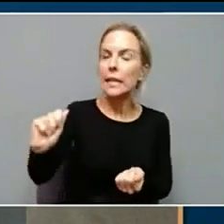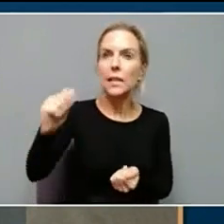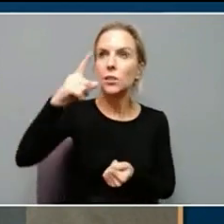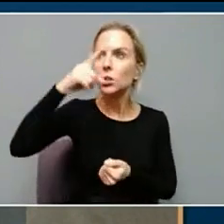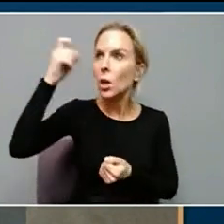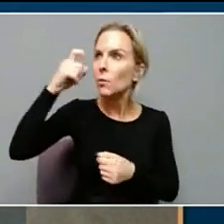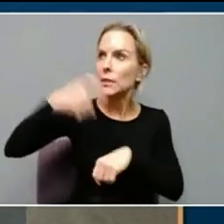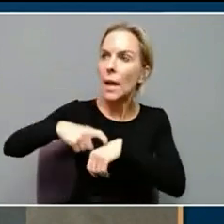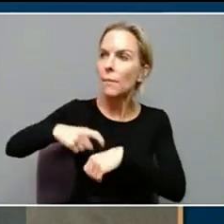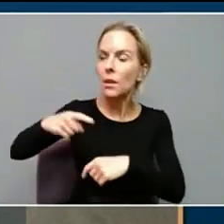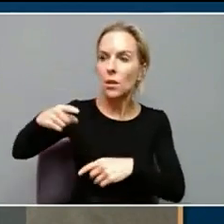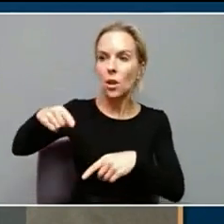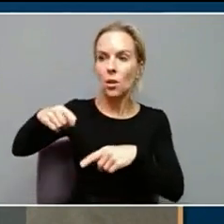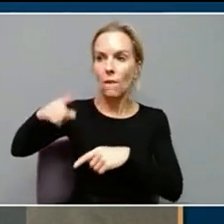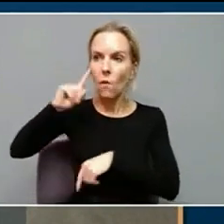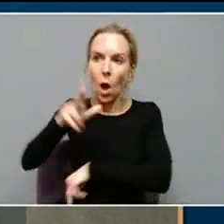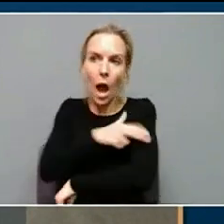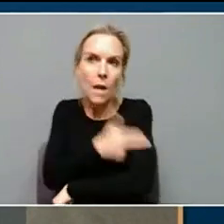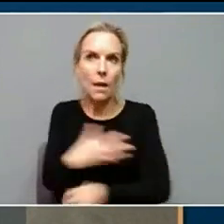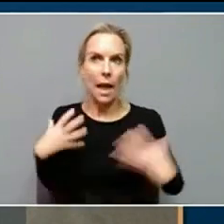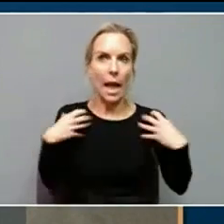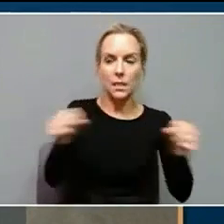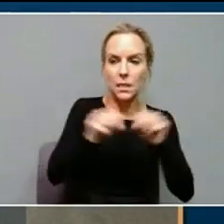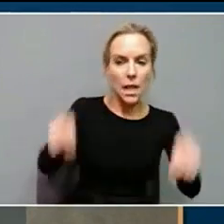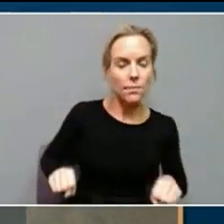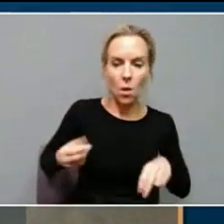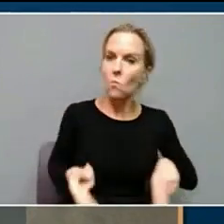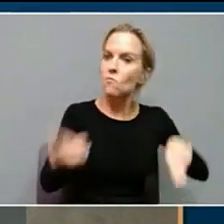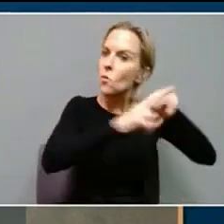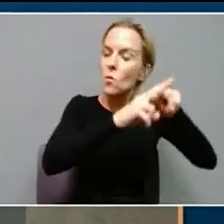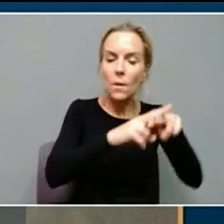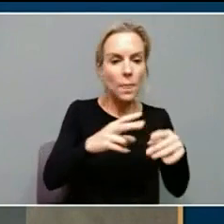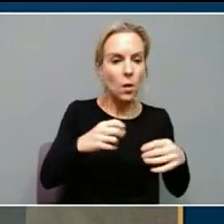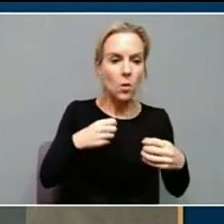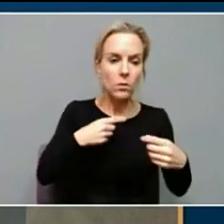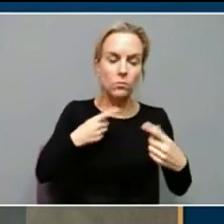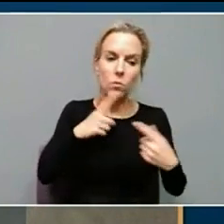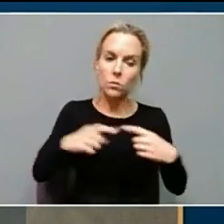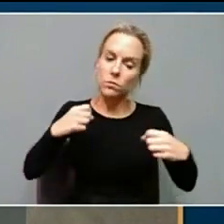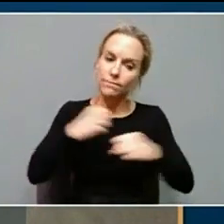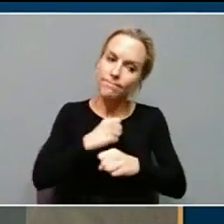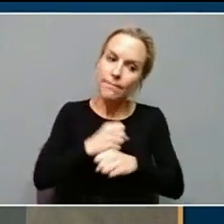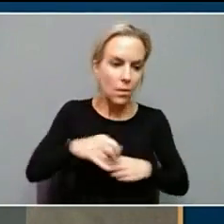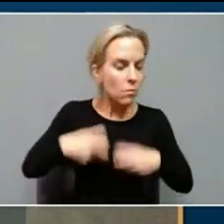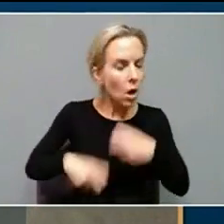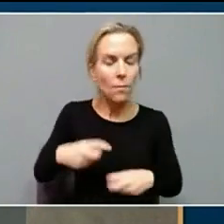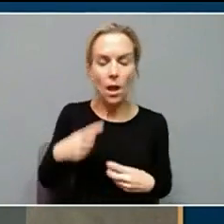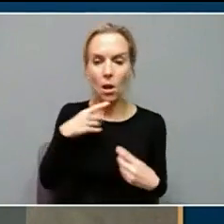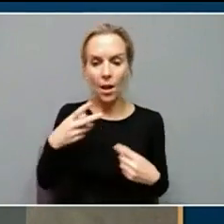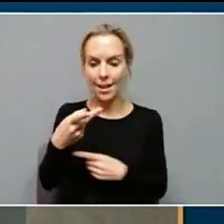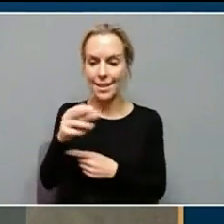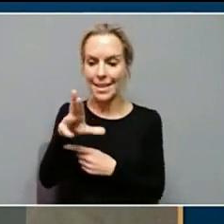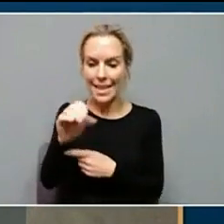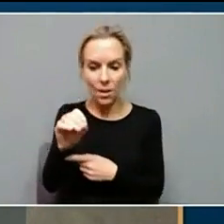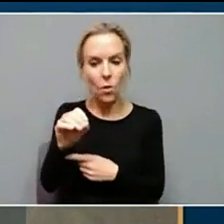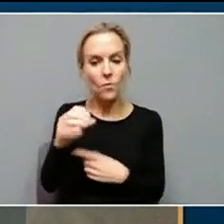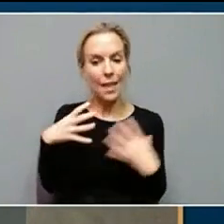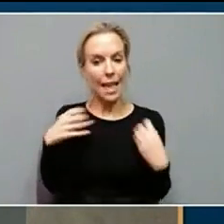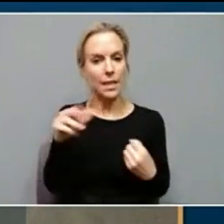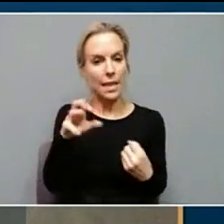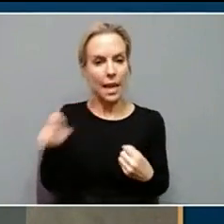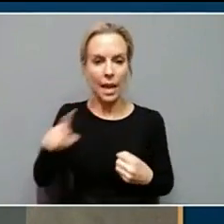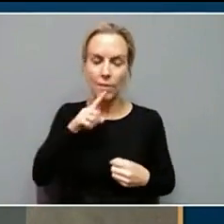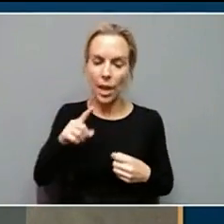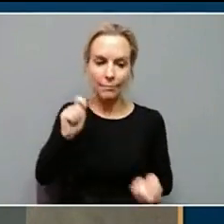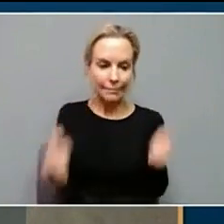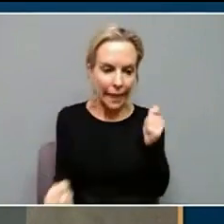and our health system. We're working the problem. Our heroes in our healthcare are flexing, they're adapting, and they're improvising, working